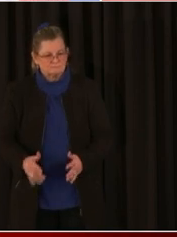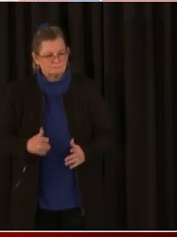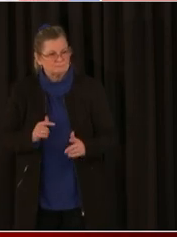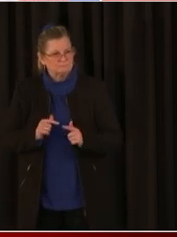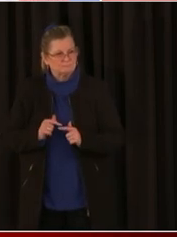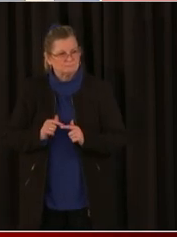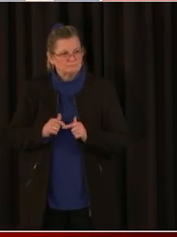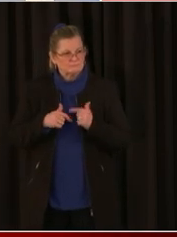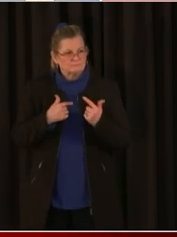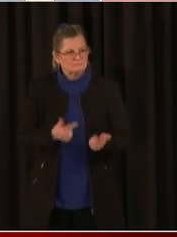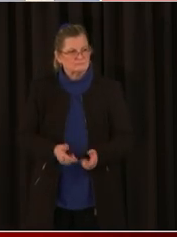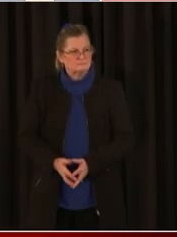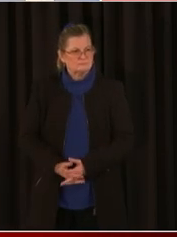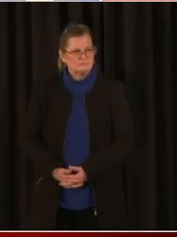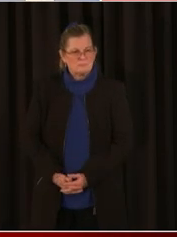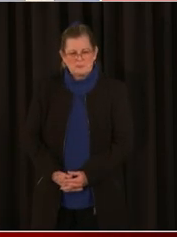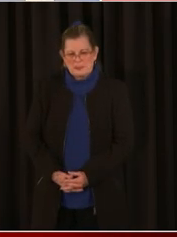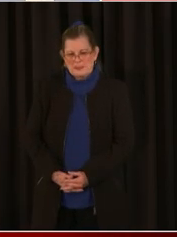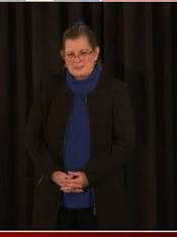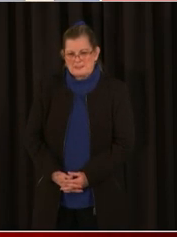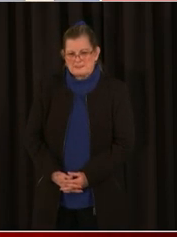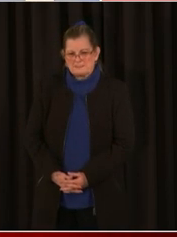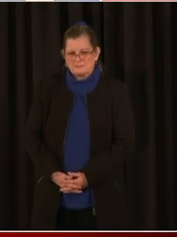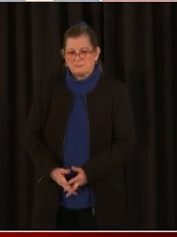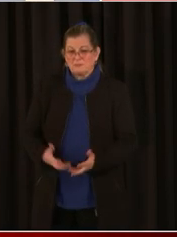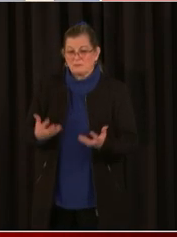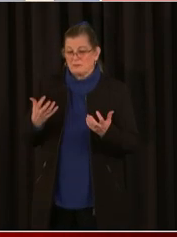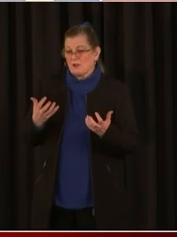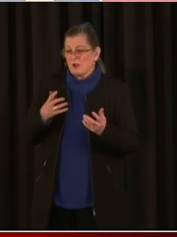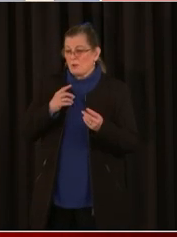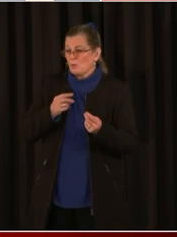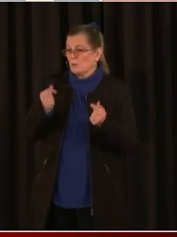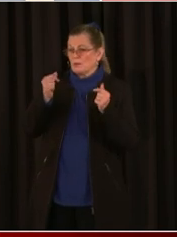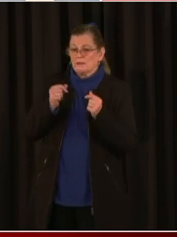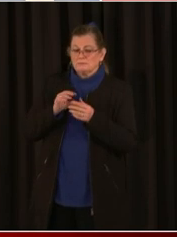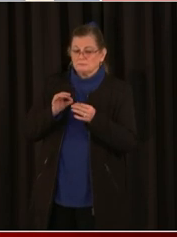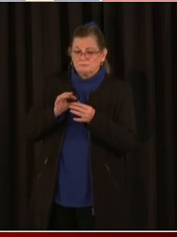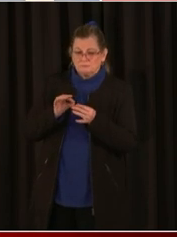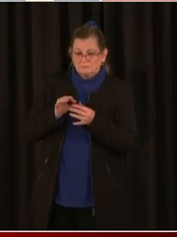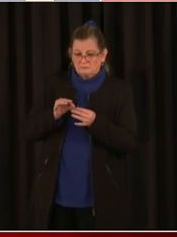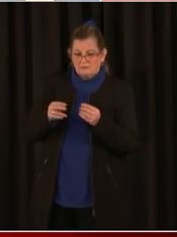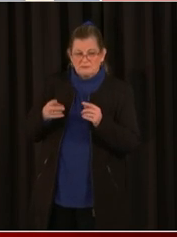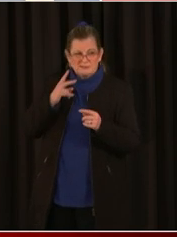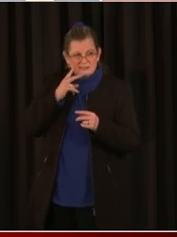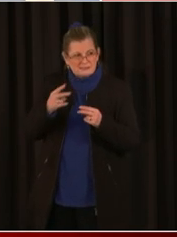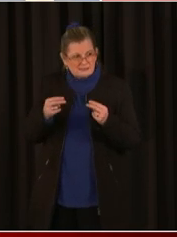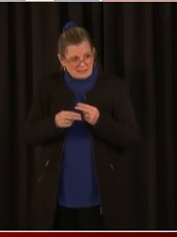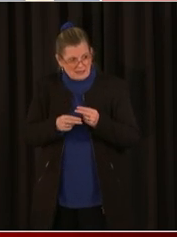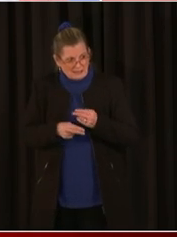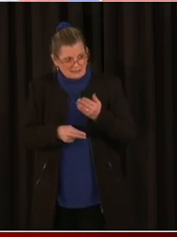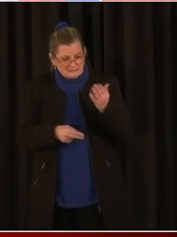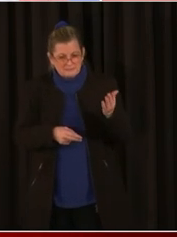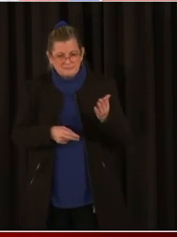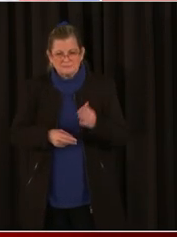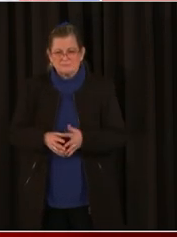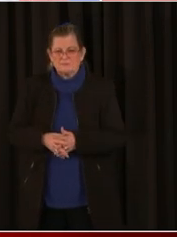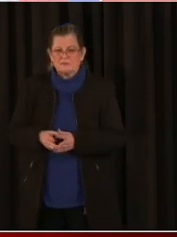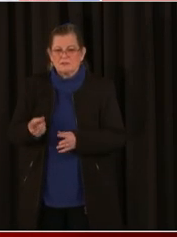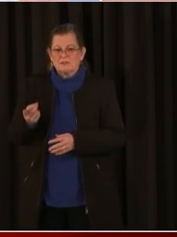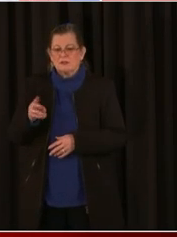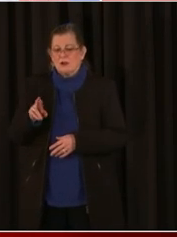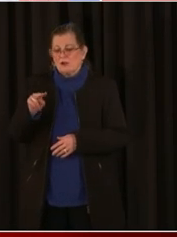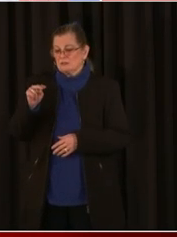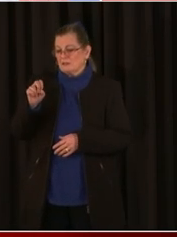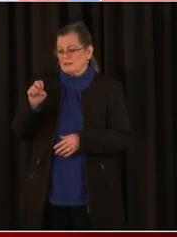Thank you, Mayor Bowser. Thank you, Mr. Chairman. Okay, so I'm going to go quickly through the slides. Dr. Nesbitt has a